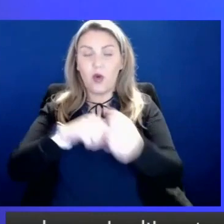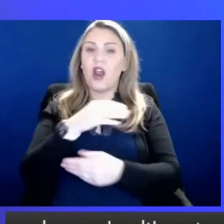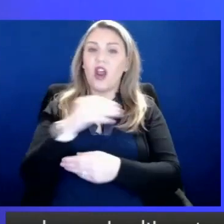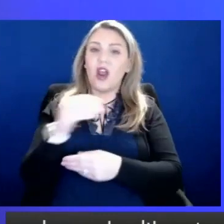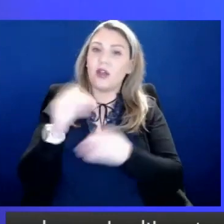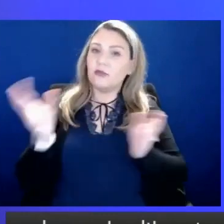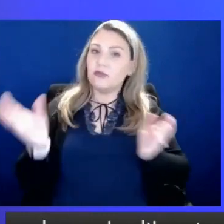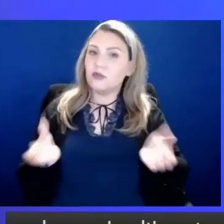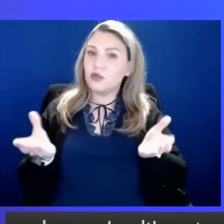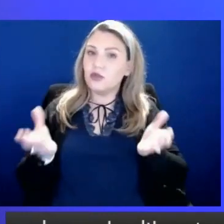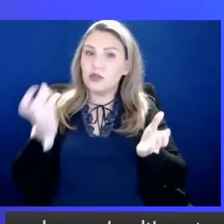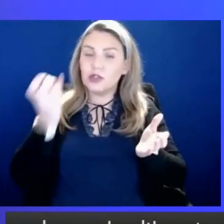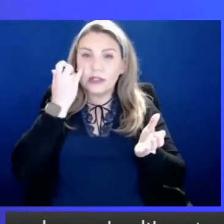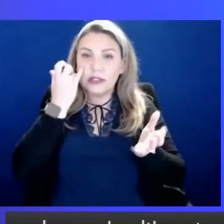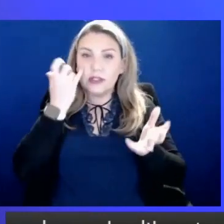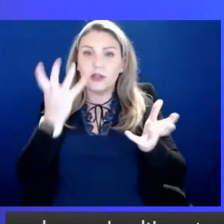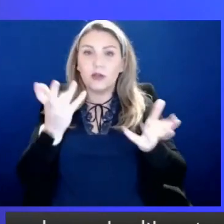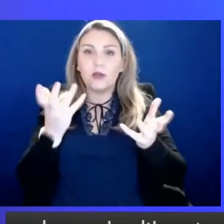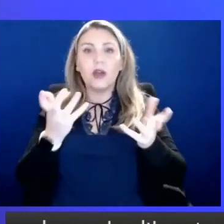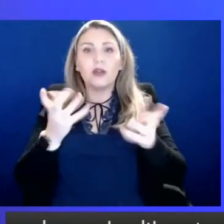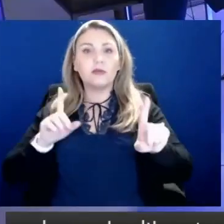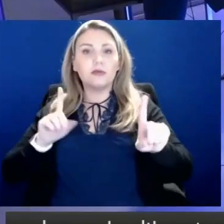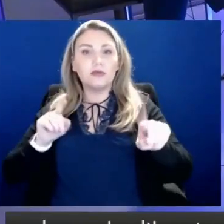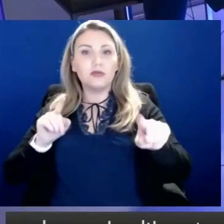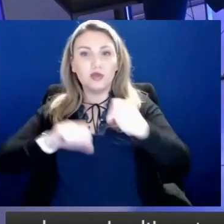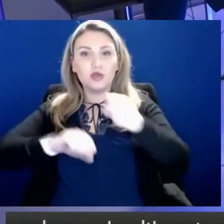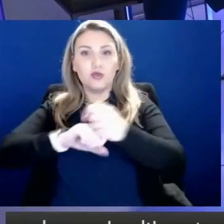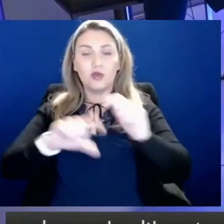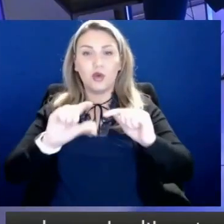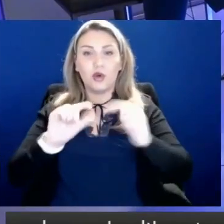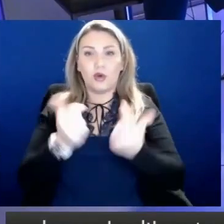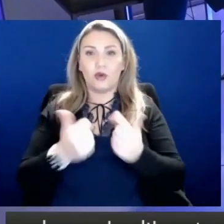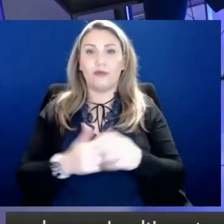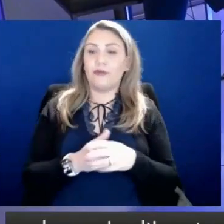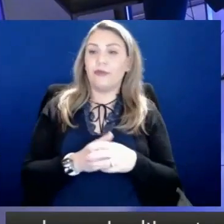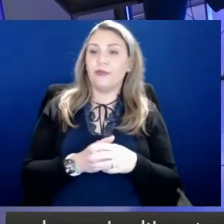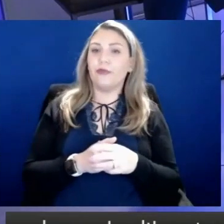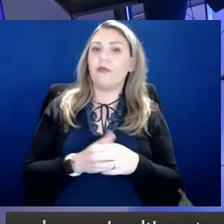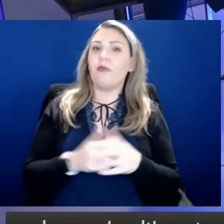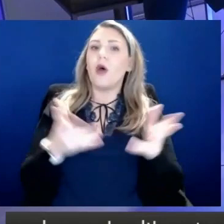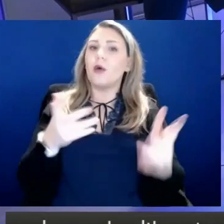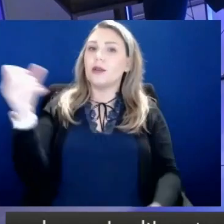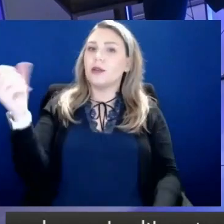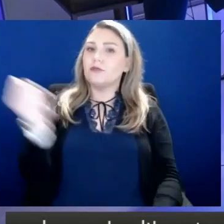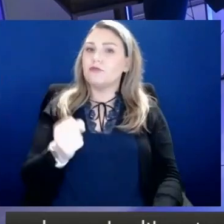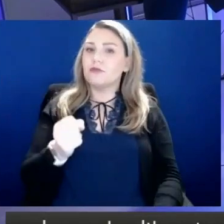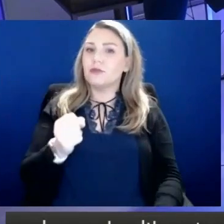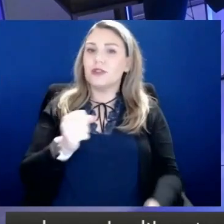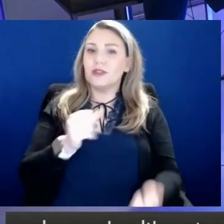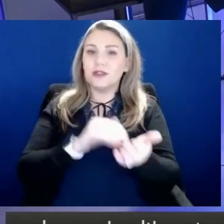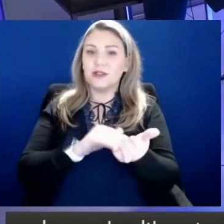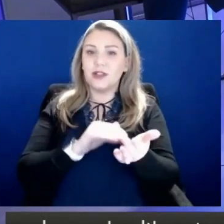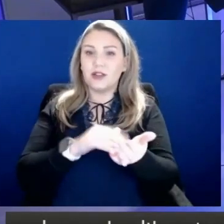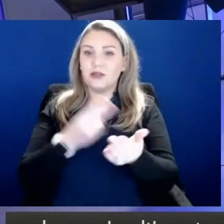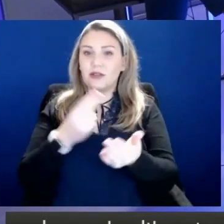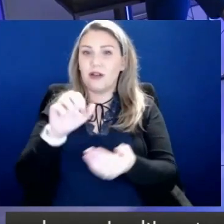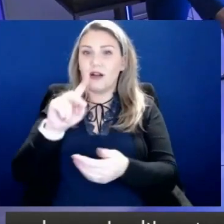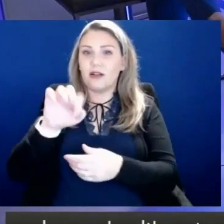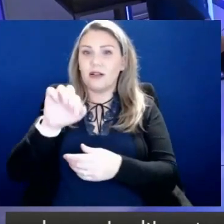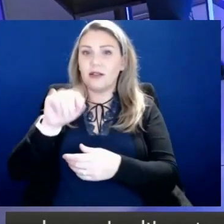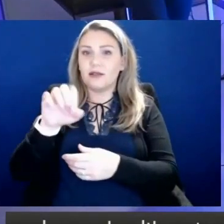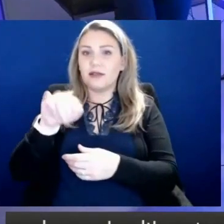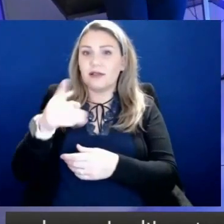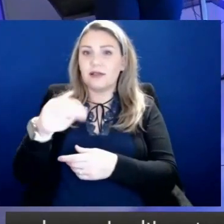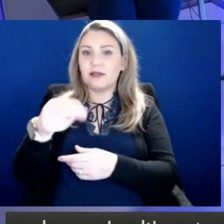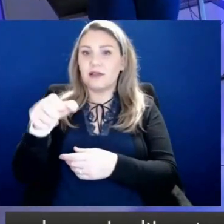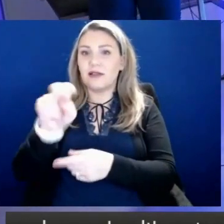like to attend the support group. Well, on that note, I do want to bring in Dr. Hawkinson on this because, go ahead. So I called you Jane and it's Jill. That's okay.